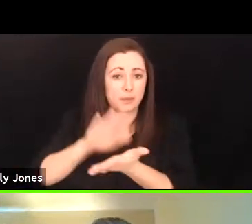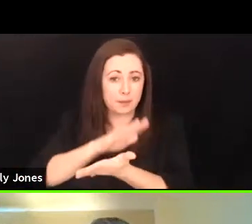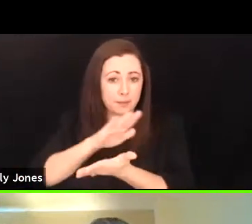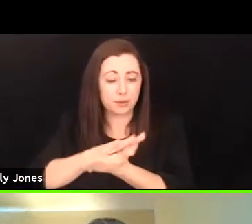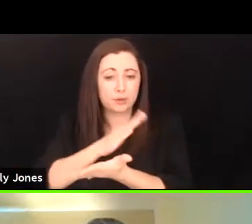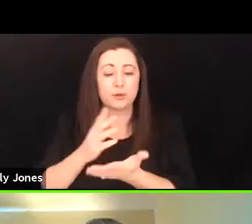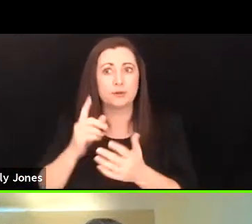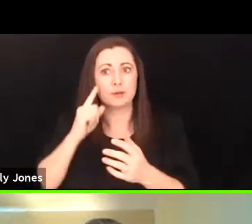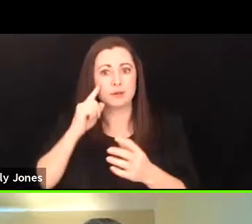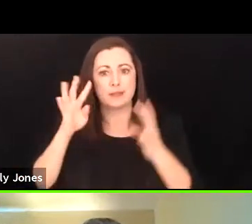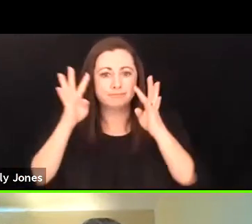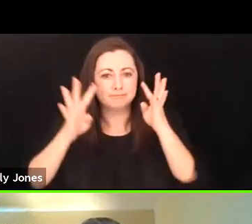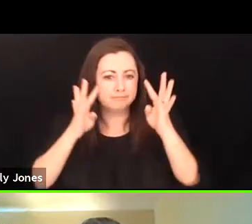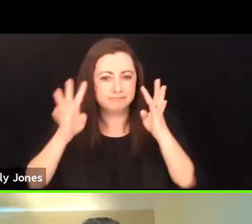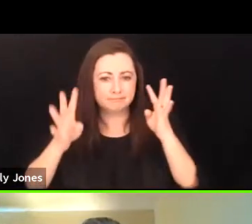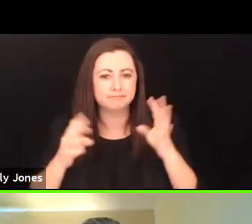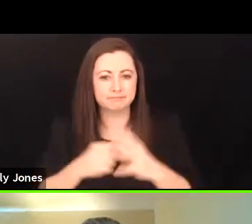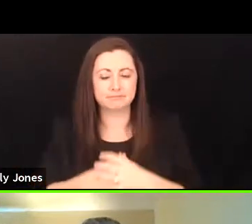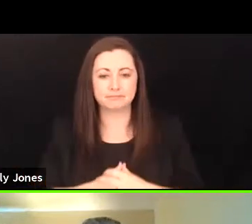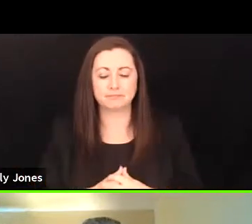A lot of it comes down to